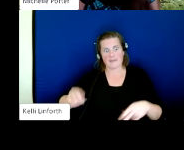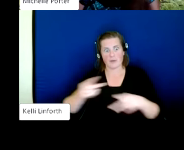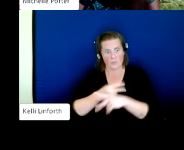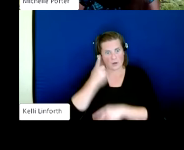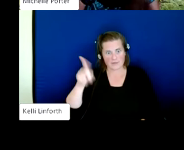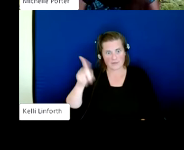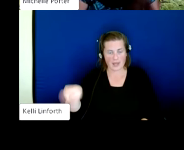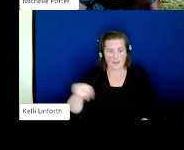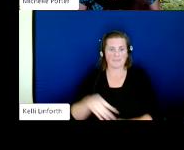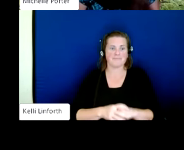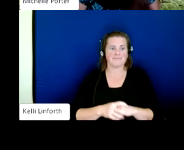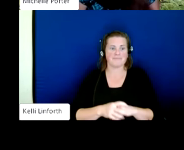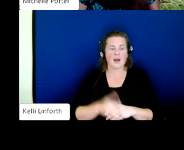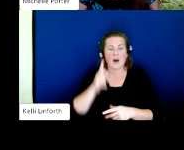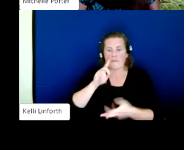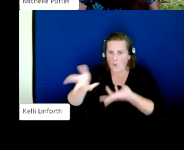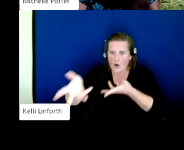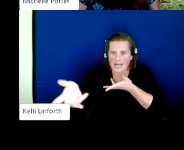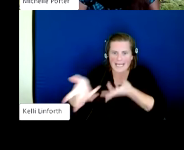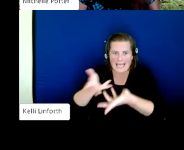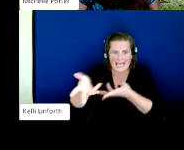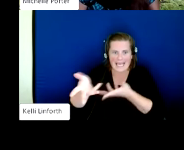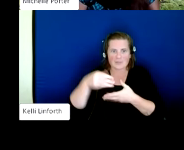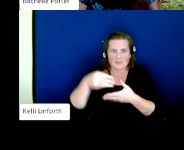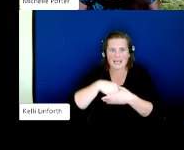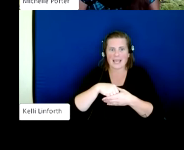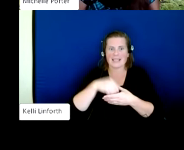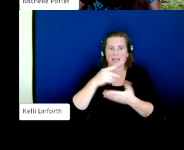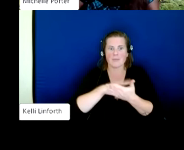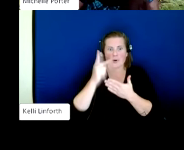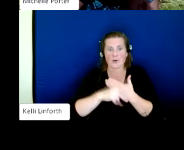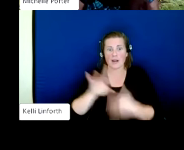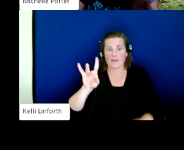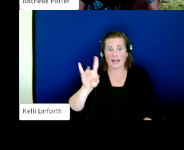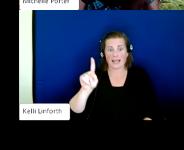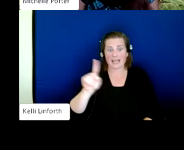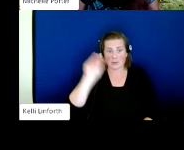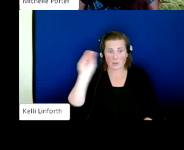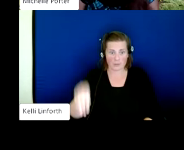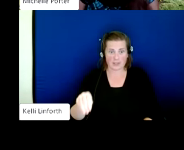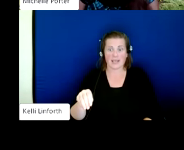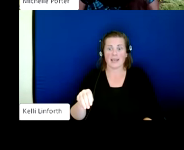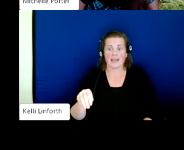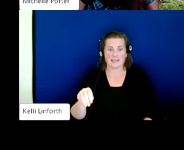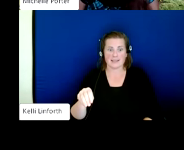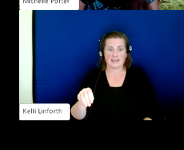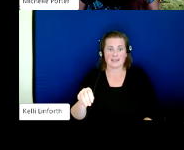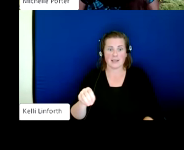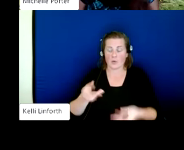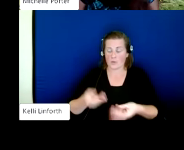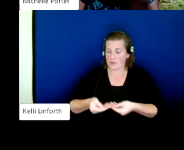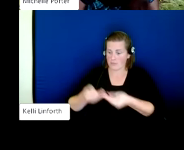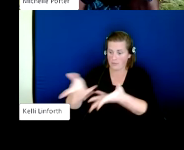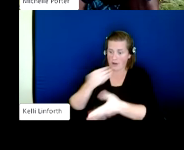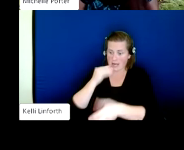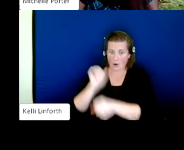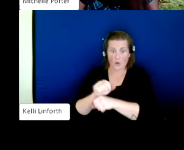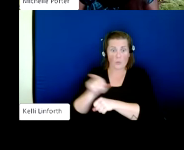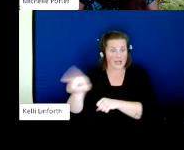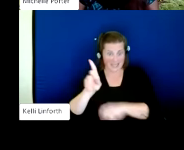In terms of engagement with the program, 81% of people said they completed assigned activities,